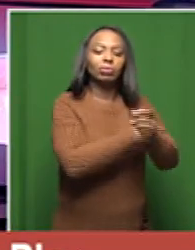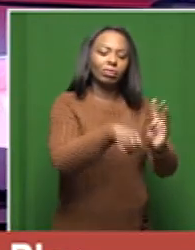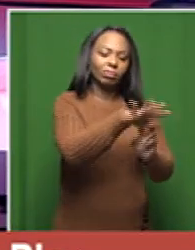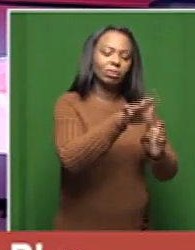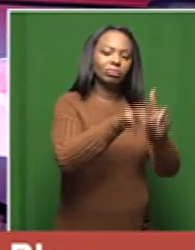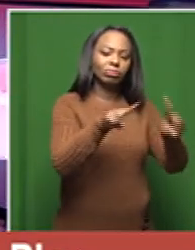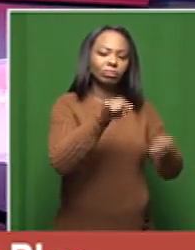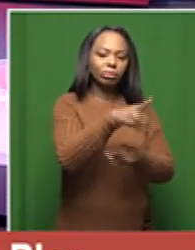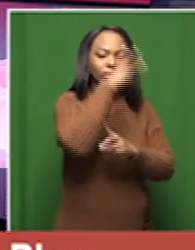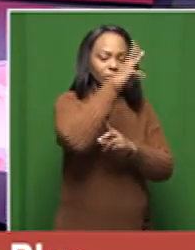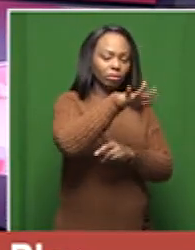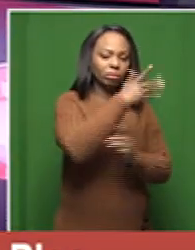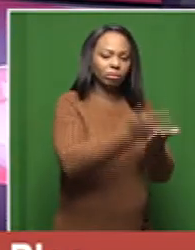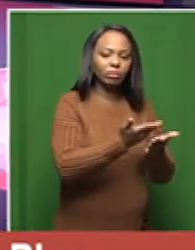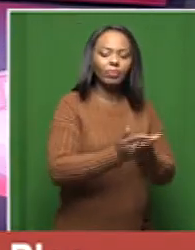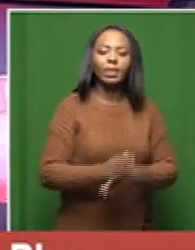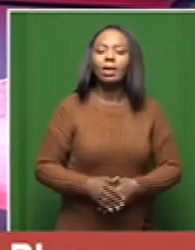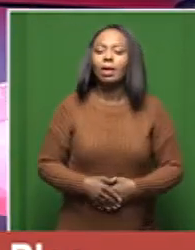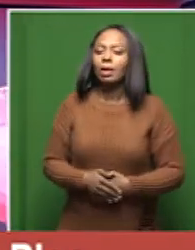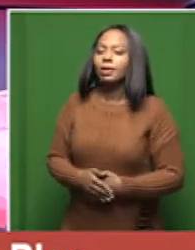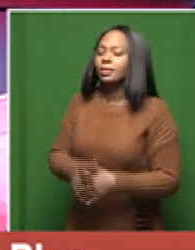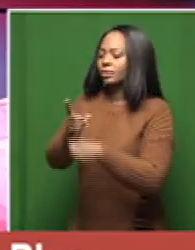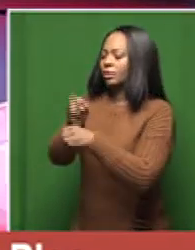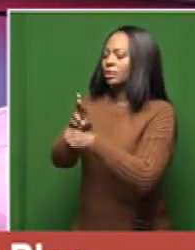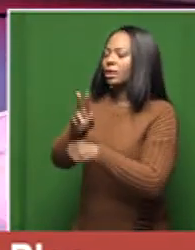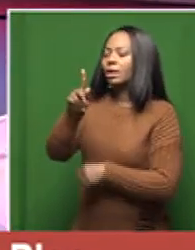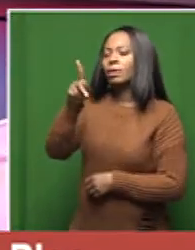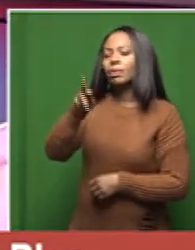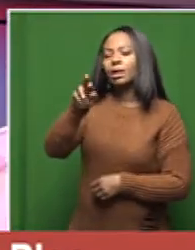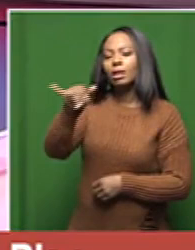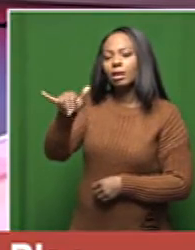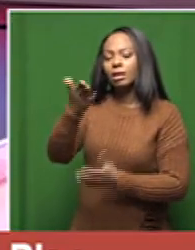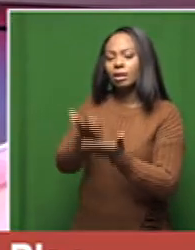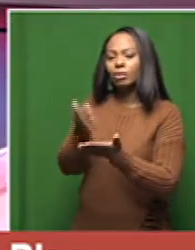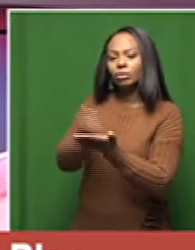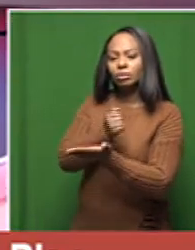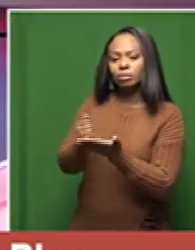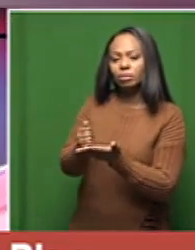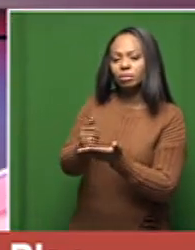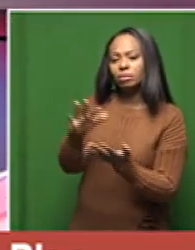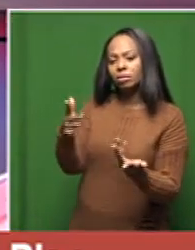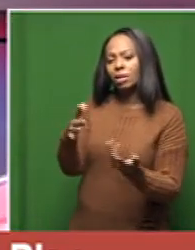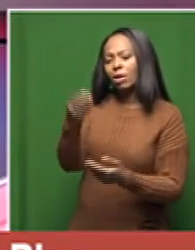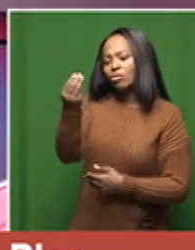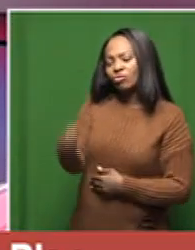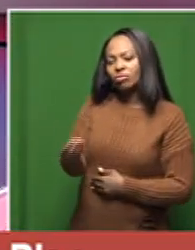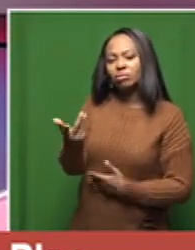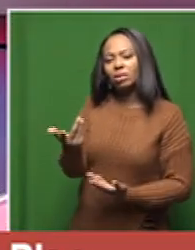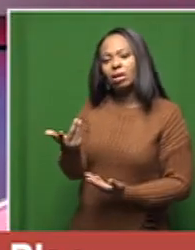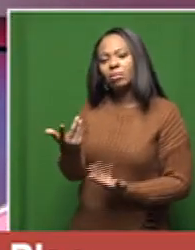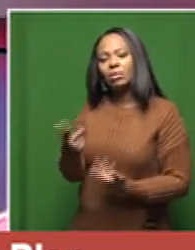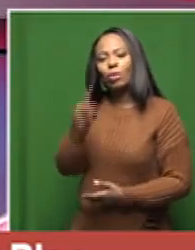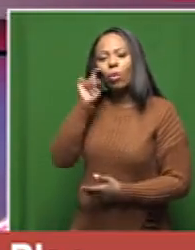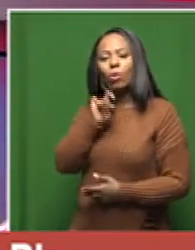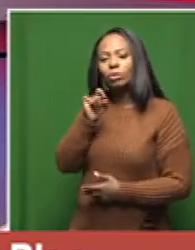Pillay, can people start registering now, even if they're not over 60, or are you